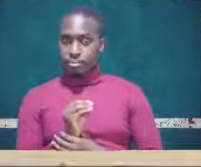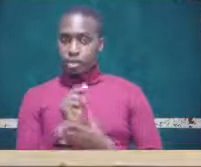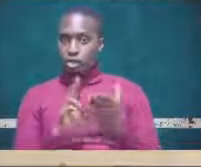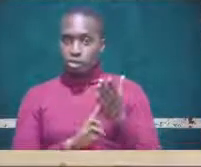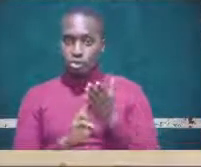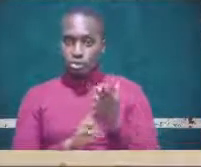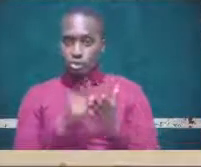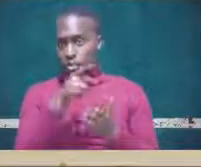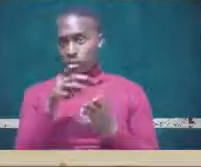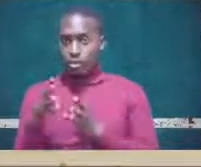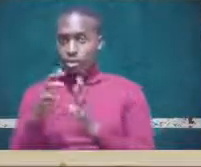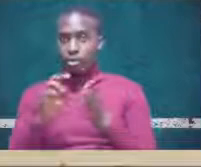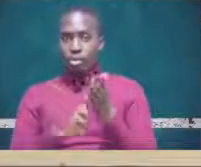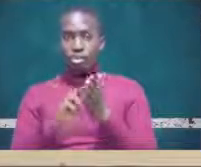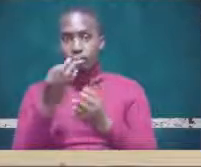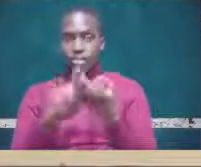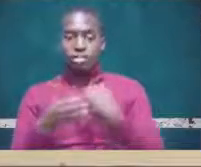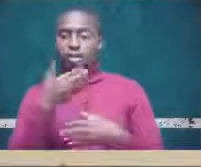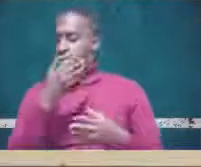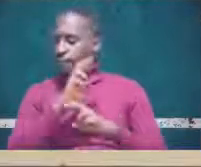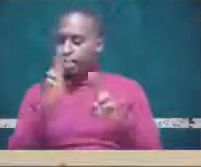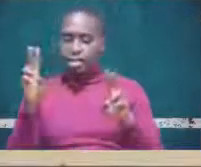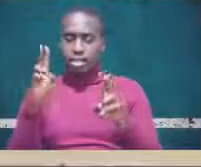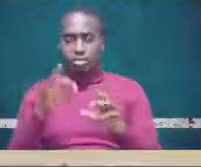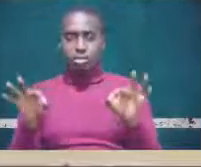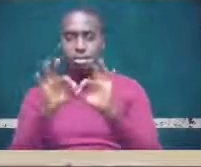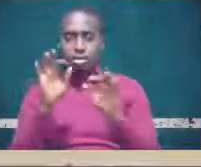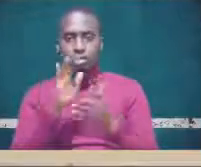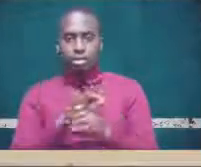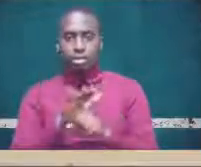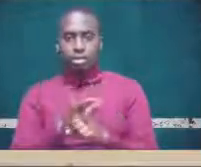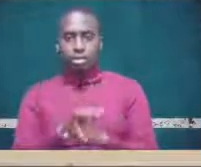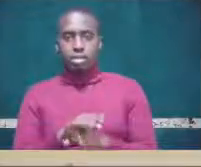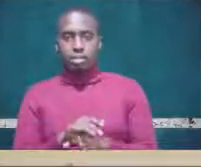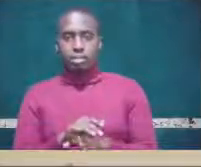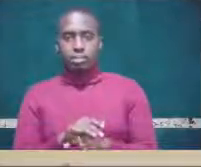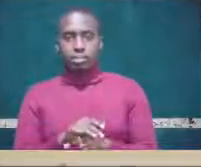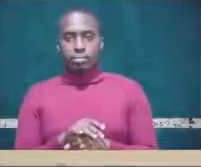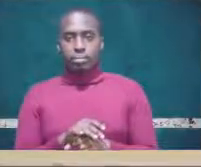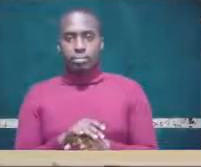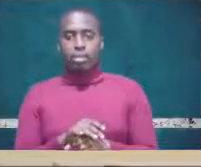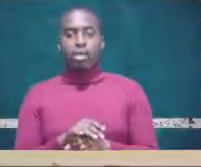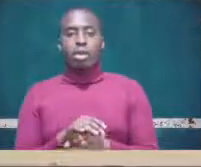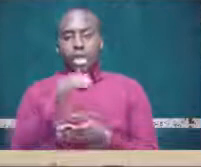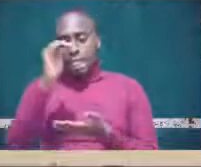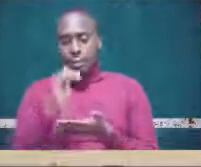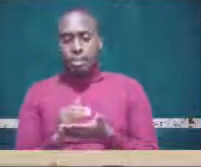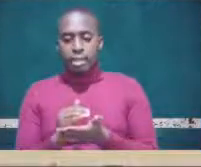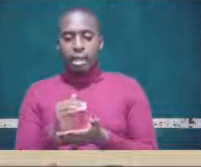use of capital-intensive technology is very important. It reduces the size of wage bill. When you say wage bill,